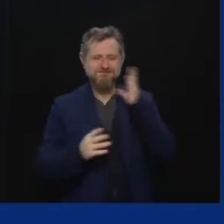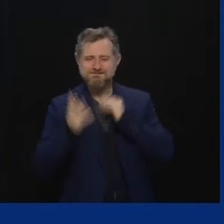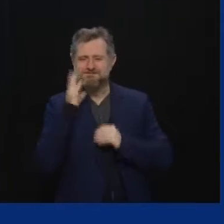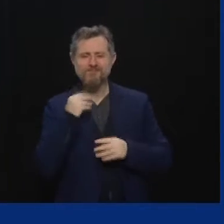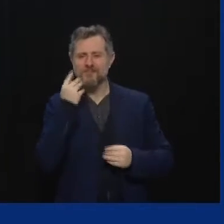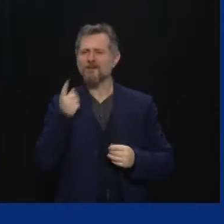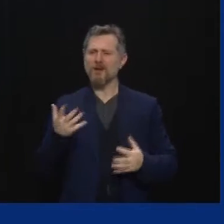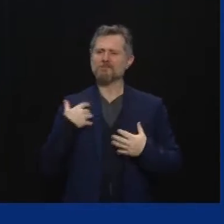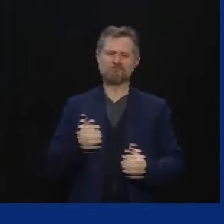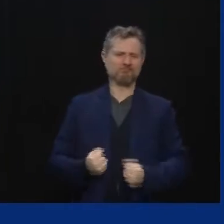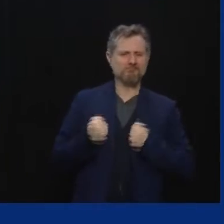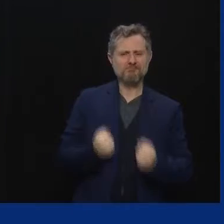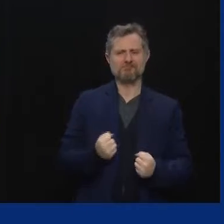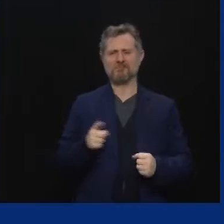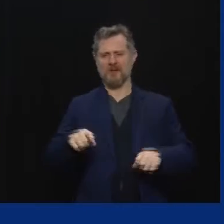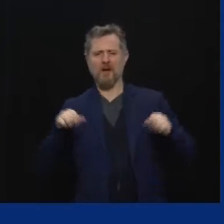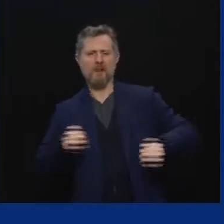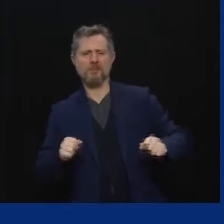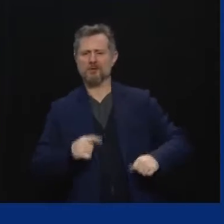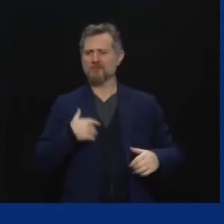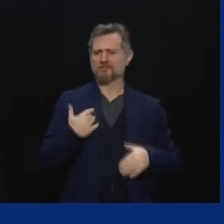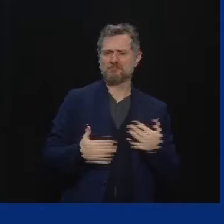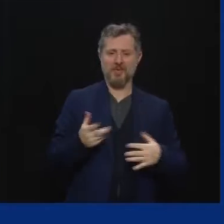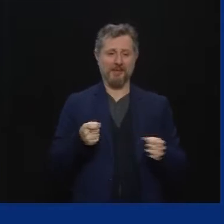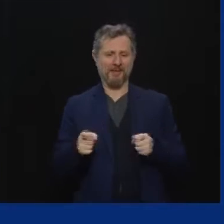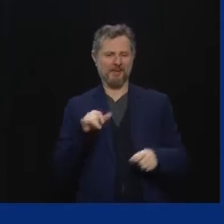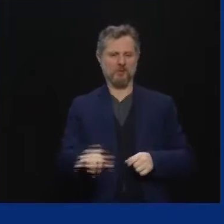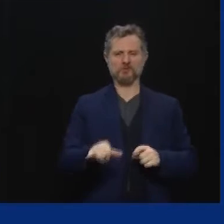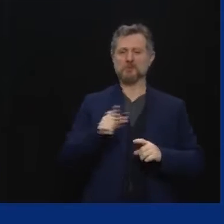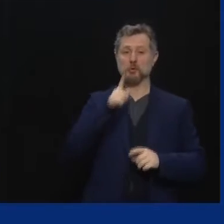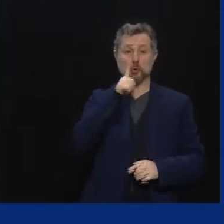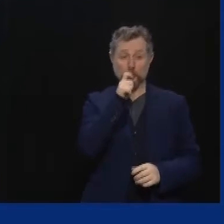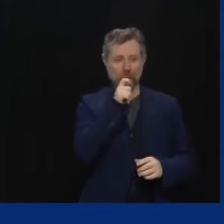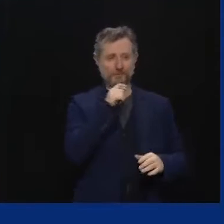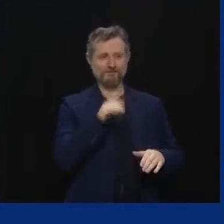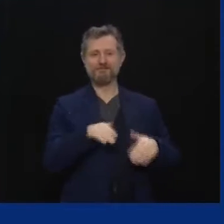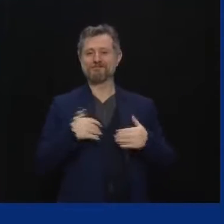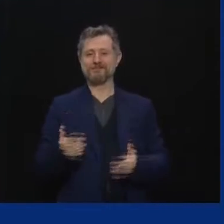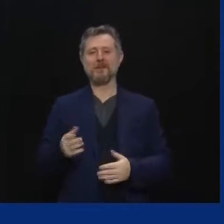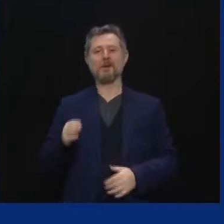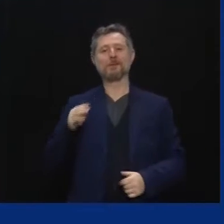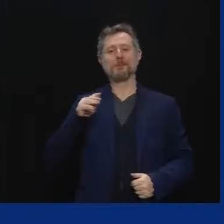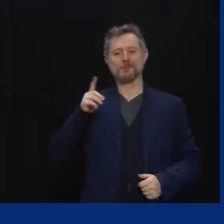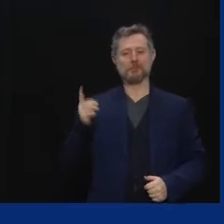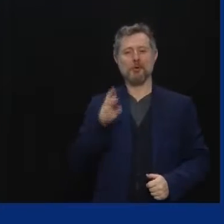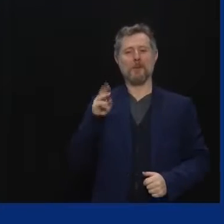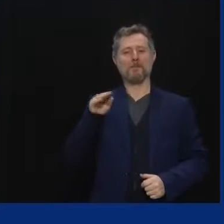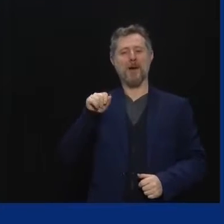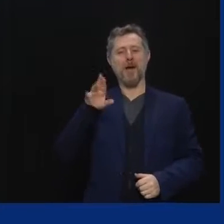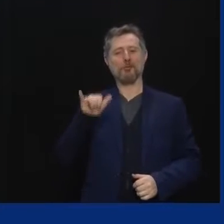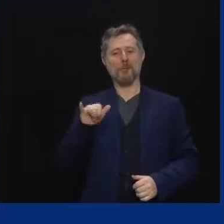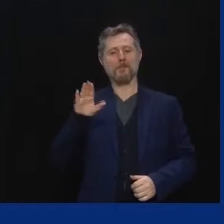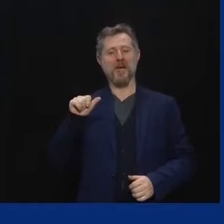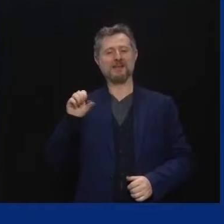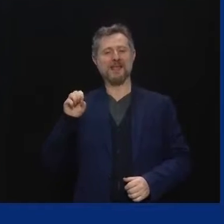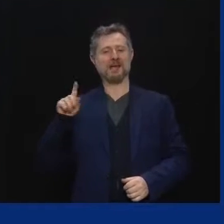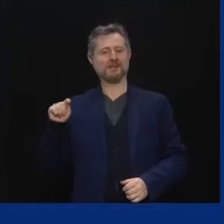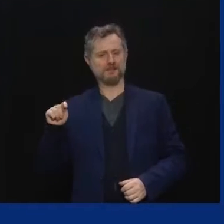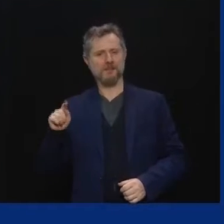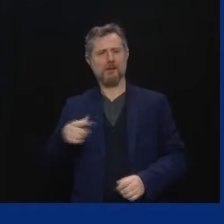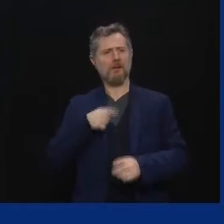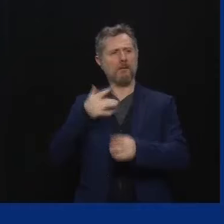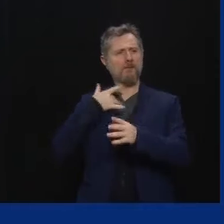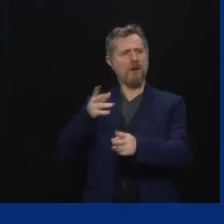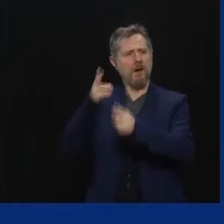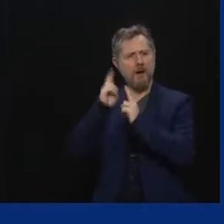aptitude to be able to deal with this crisis is Dr. Mary Bassett. She's a highly regarded public health expert, an exemplary